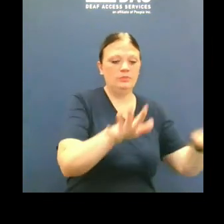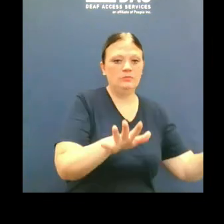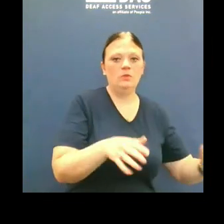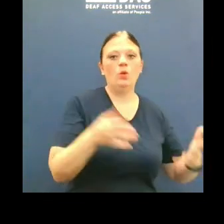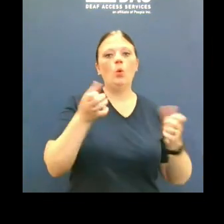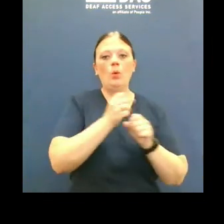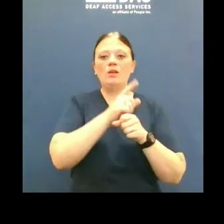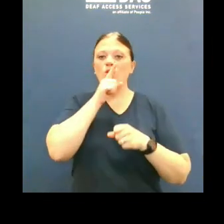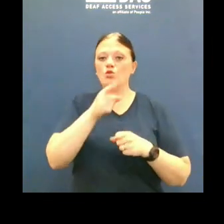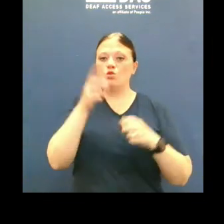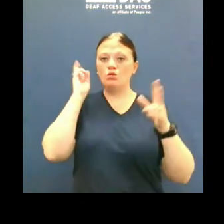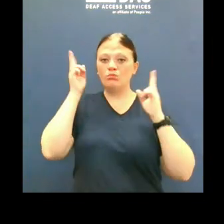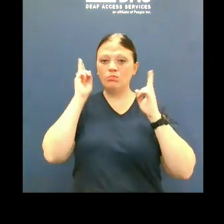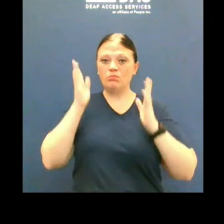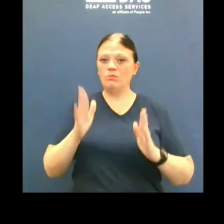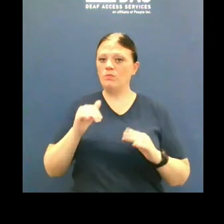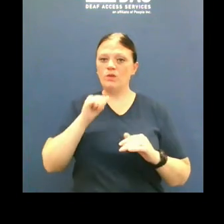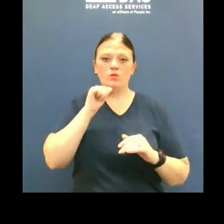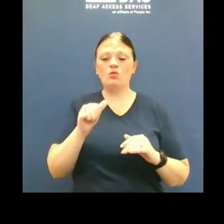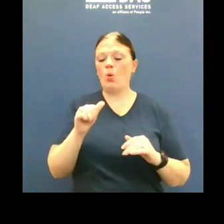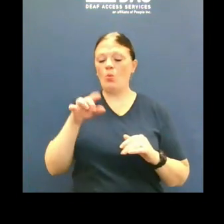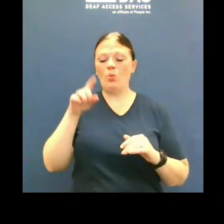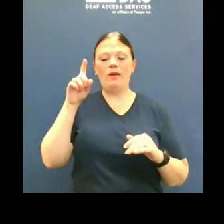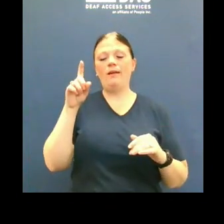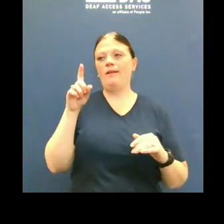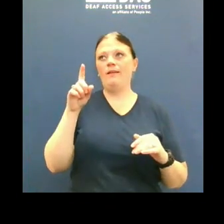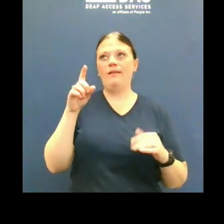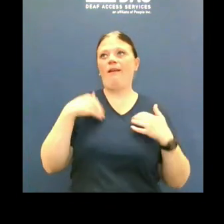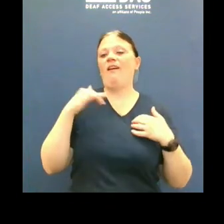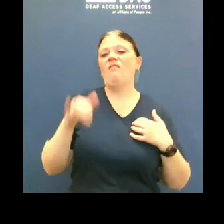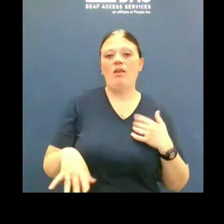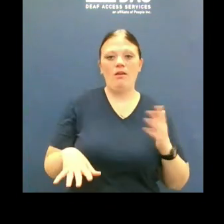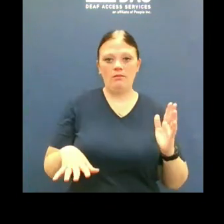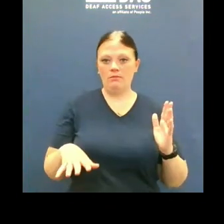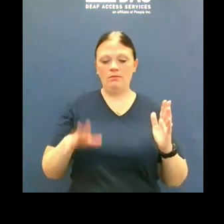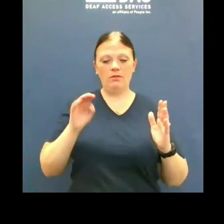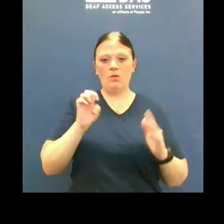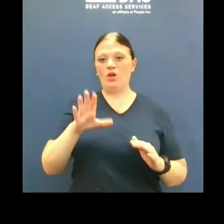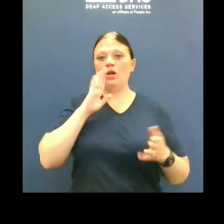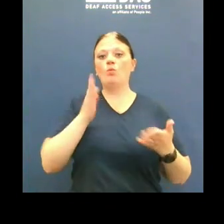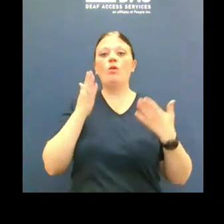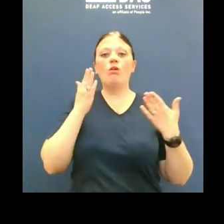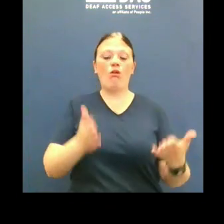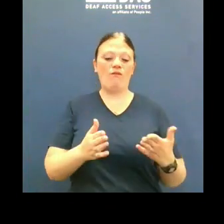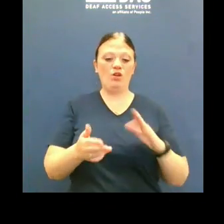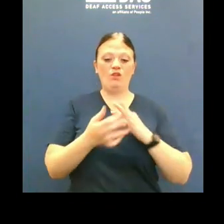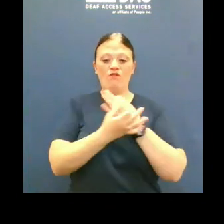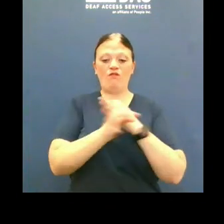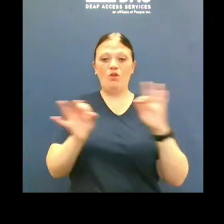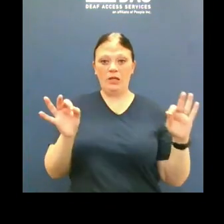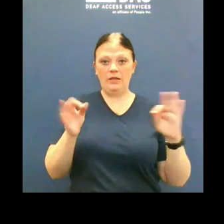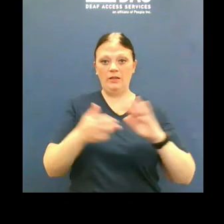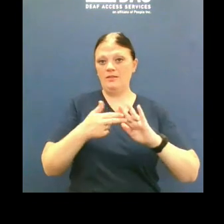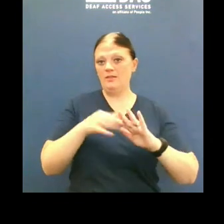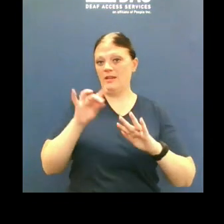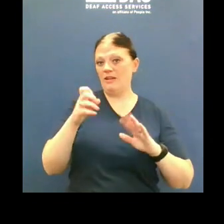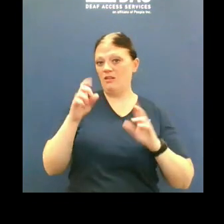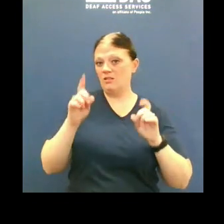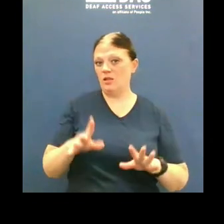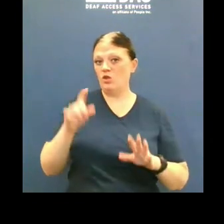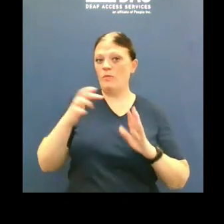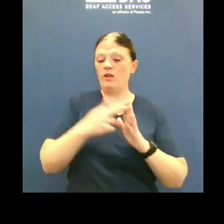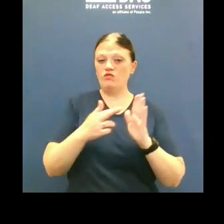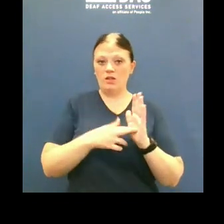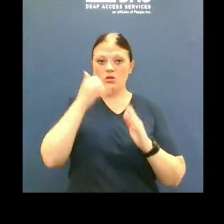to ensure that the barbers and beauticians stylists don't have that. So Erie County will be offering free diagnostic testing. You have to register, of